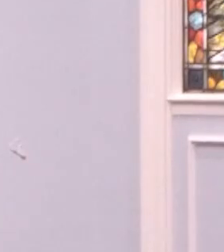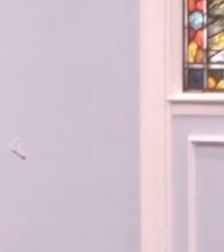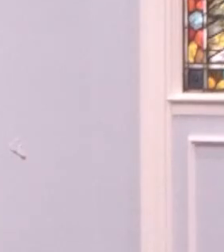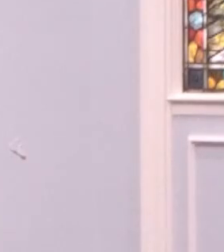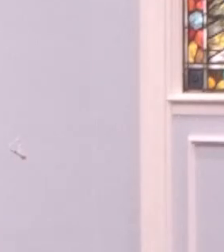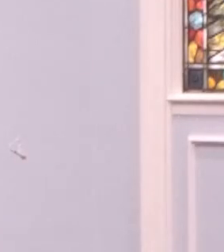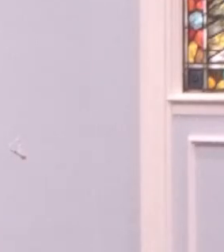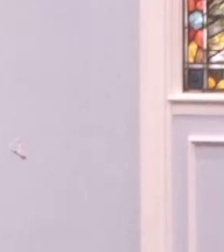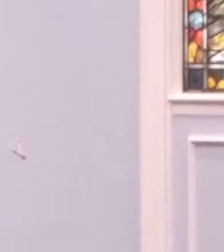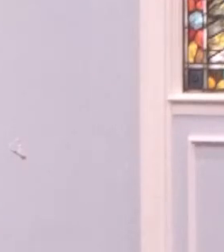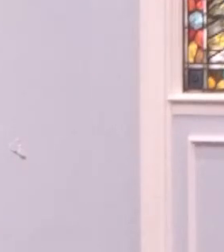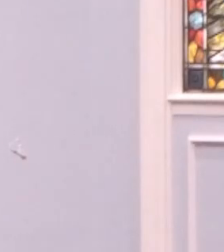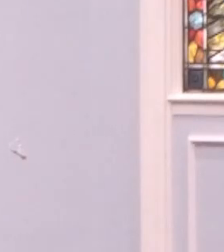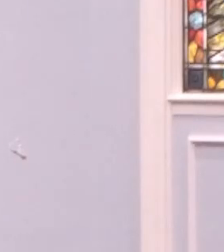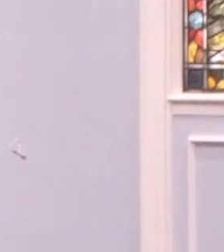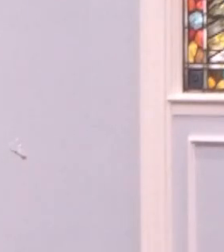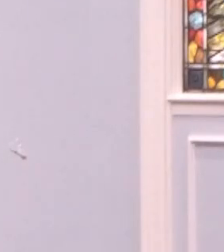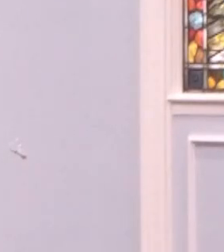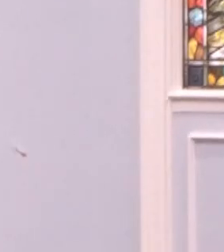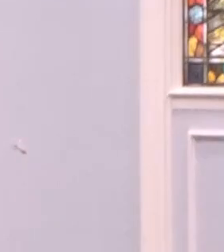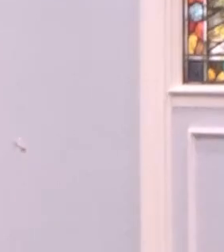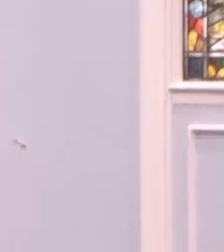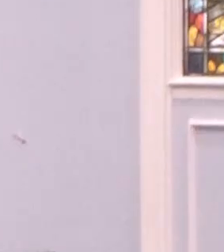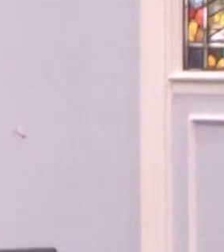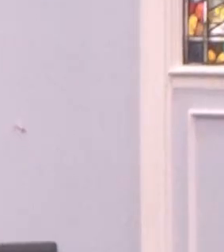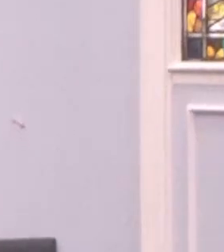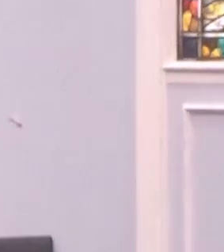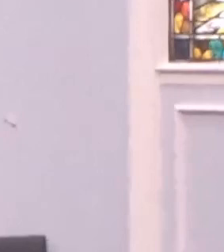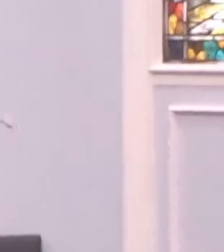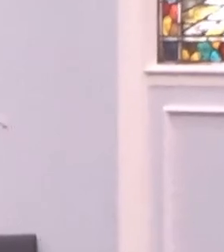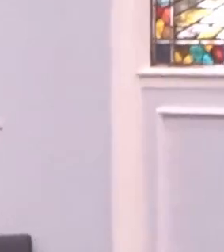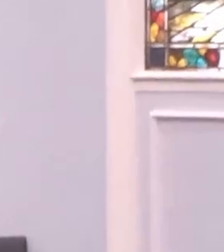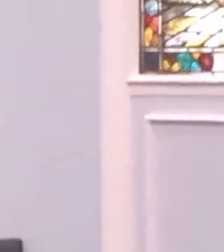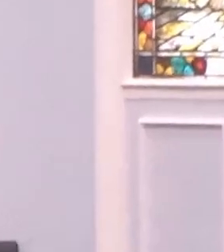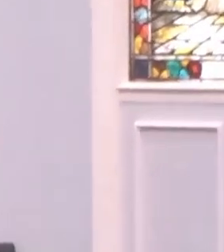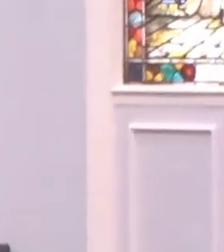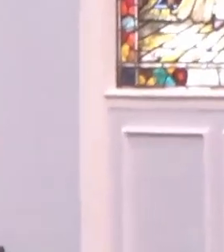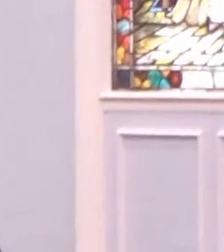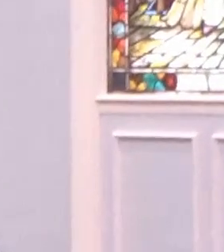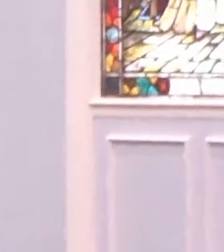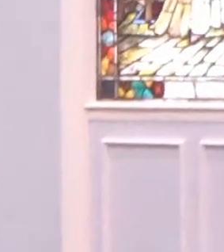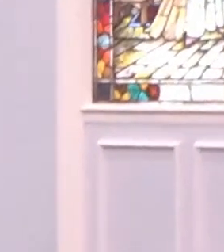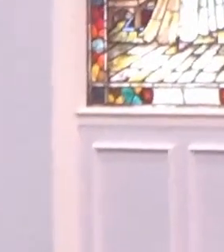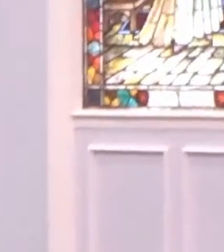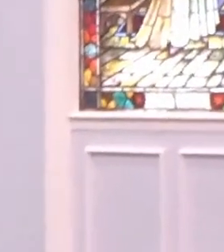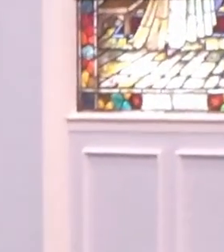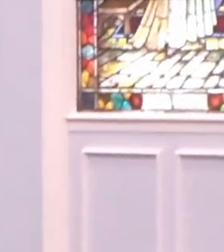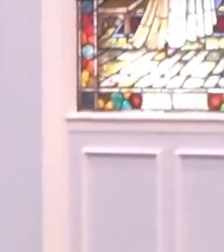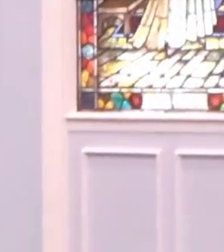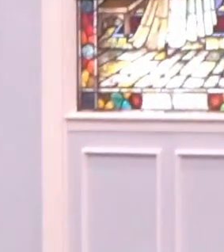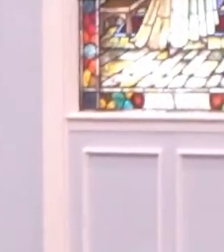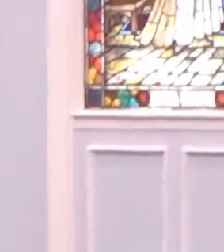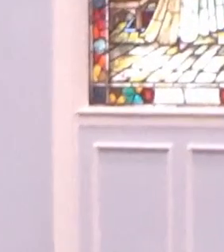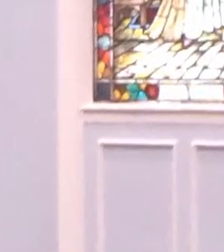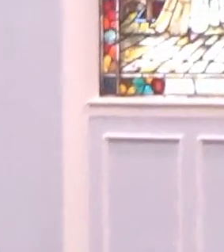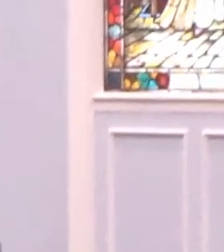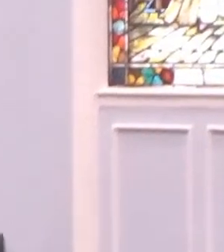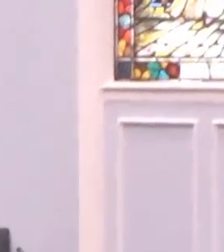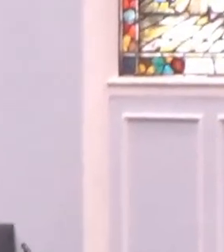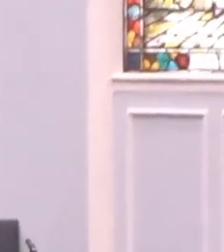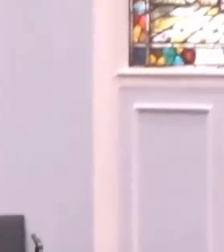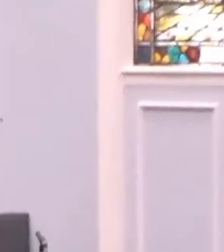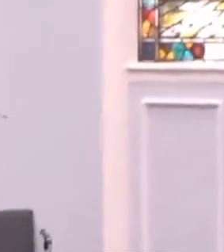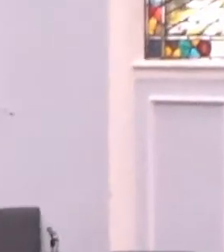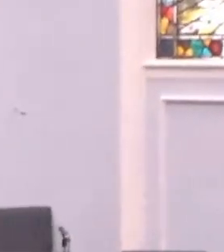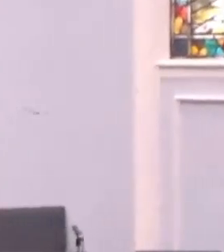Children, at this point in our service, we invite you to come down and go to Children's Church with us. And if you would just come